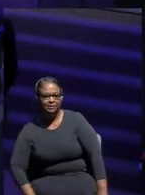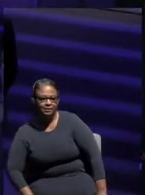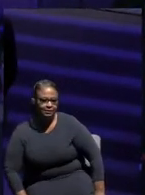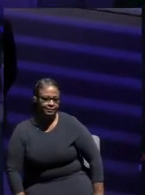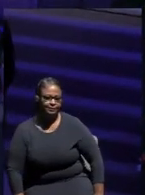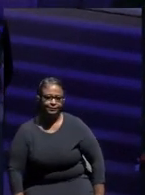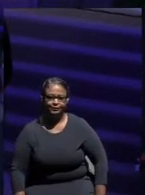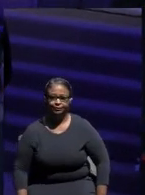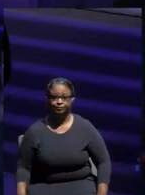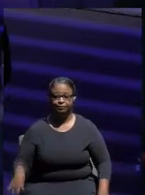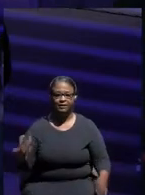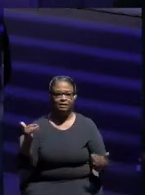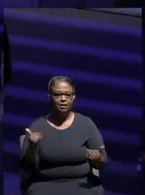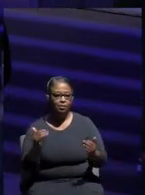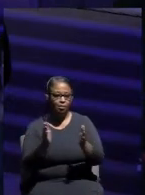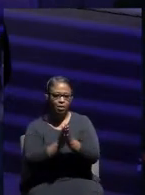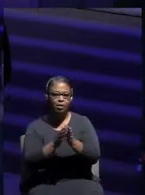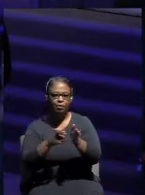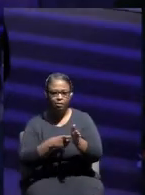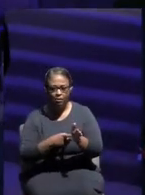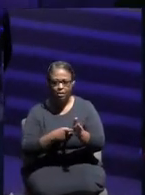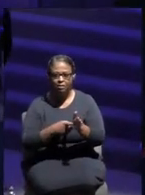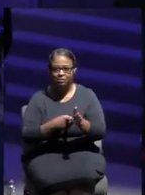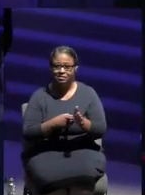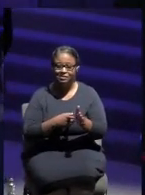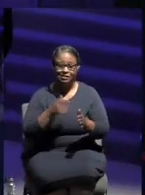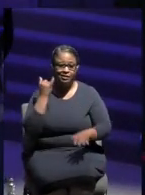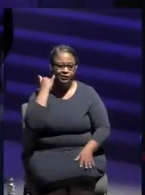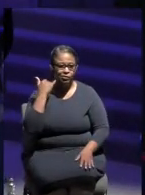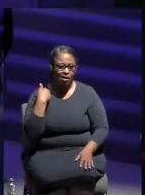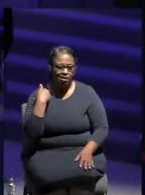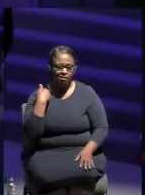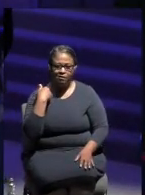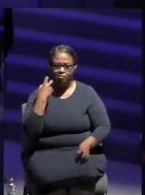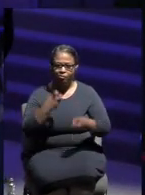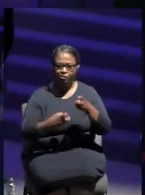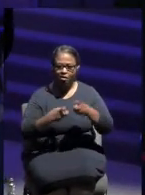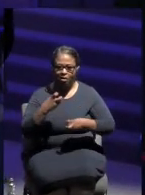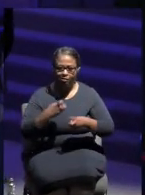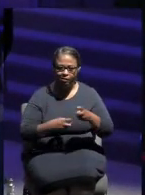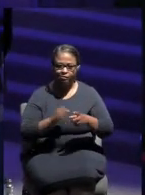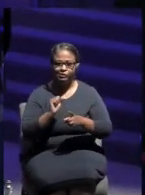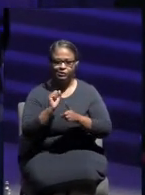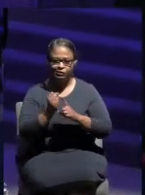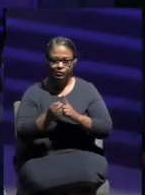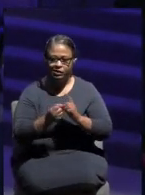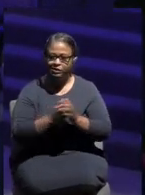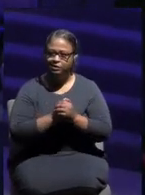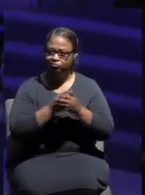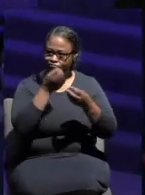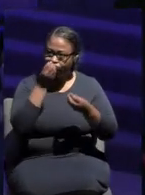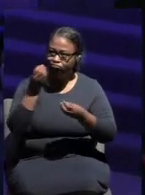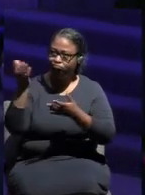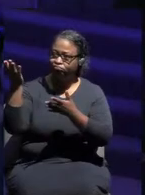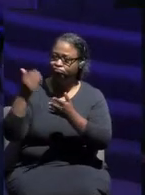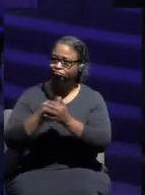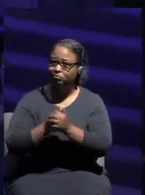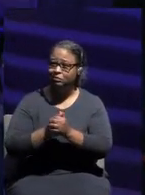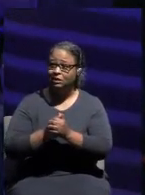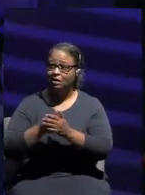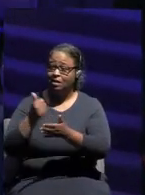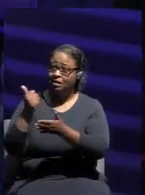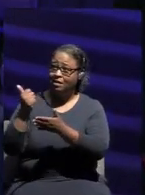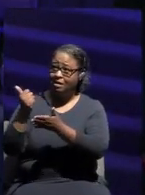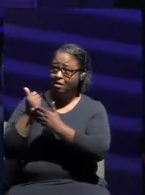our concerns and our prayers to the Lord today, asking God to help us, encourage